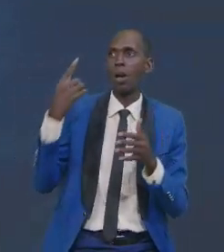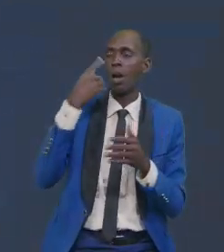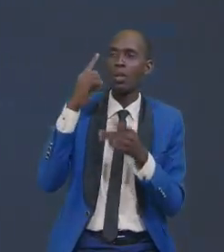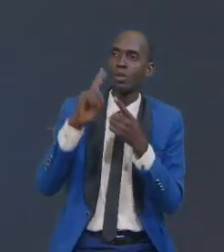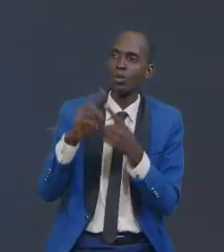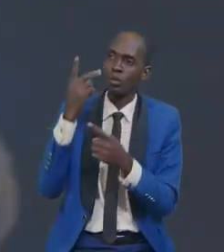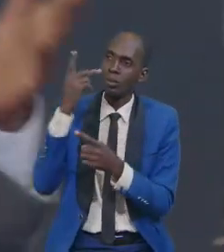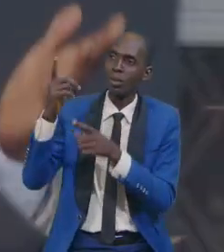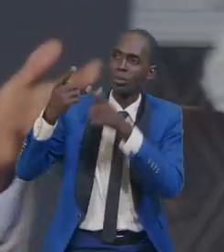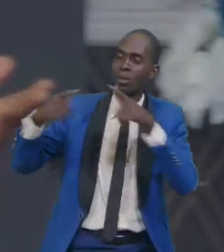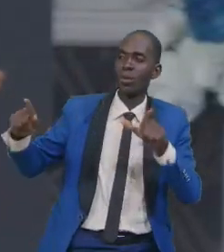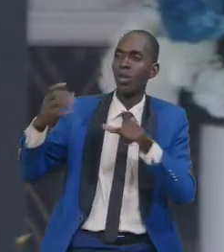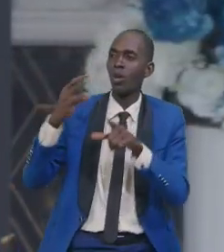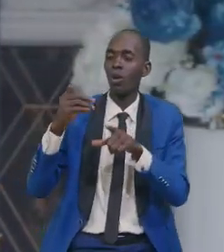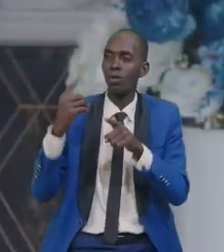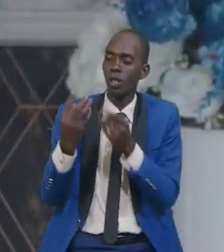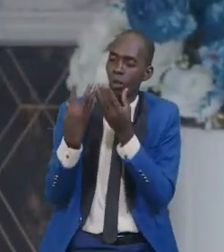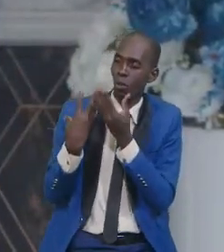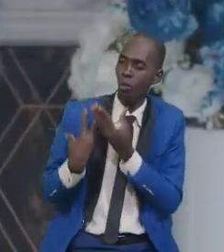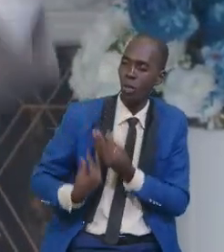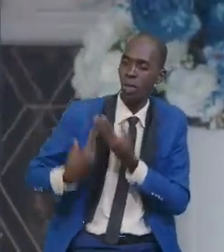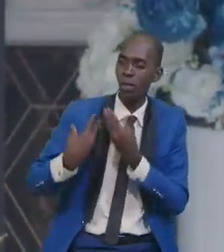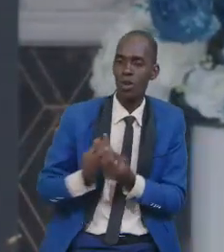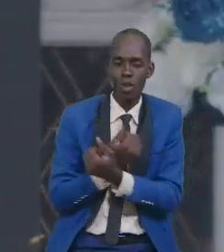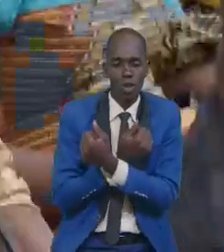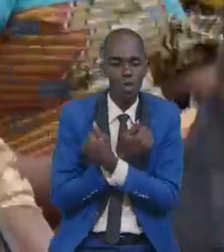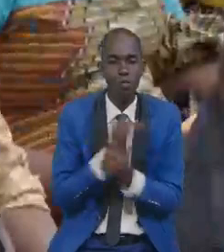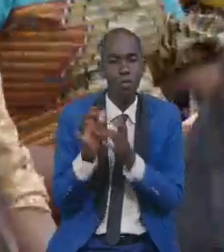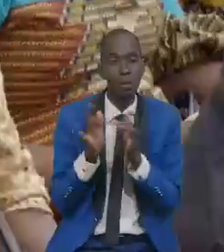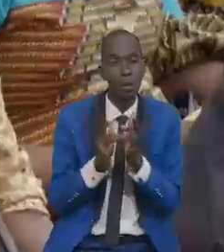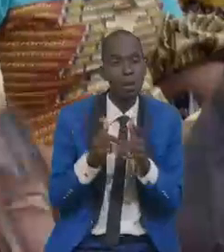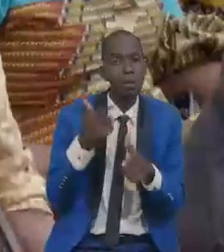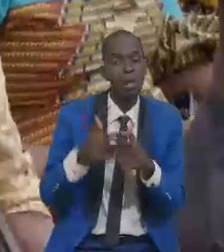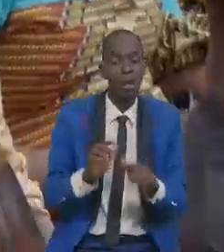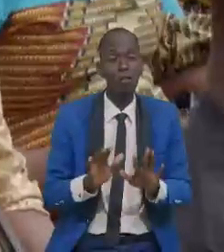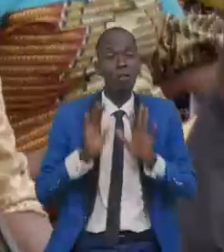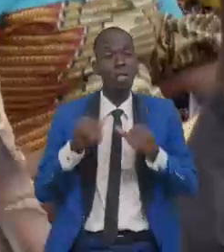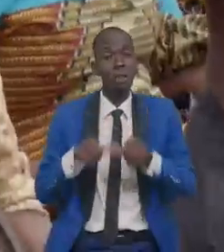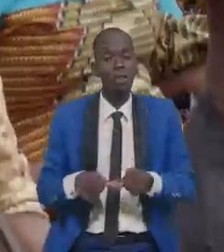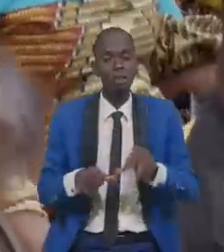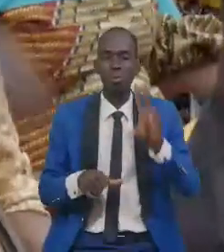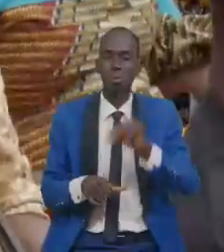merciful, loving Christ. Fear has gone. In